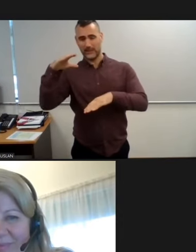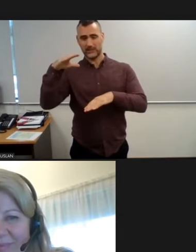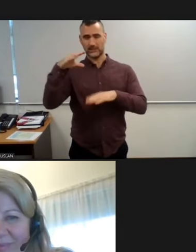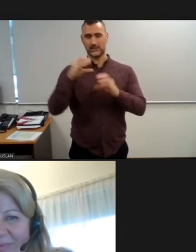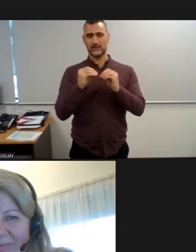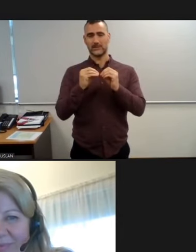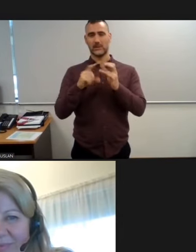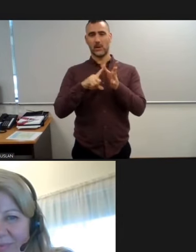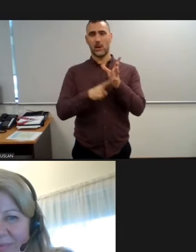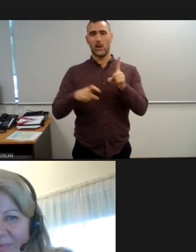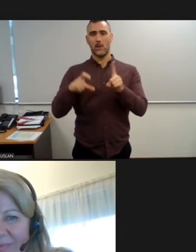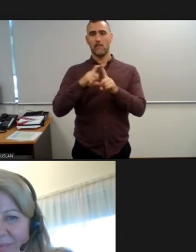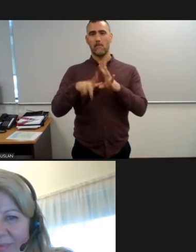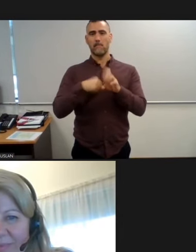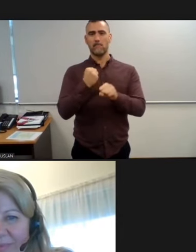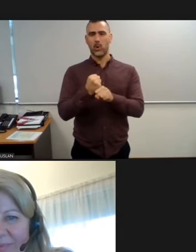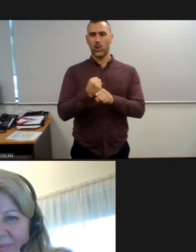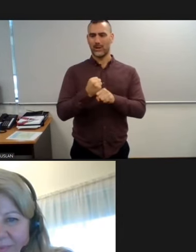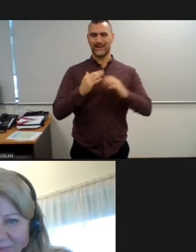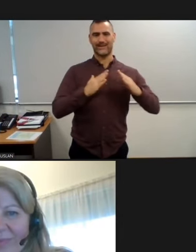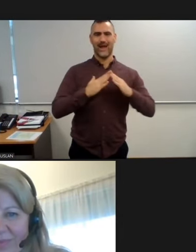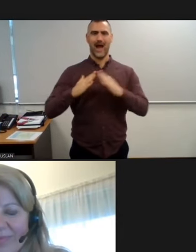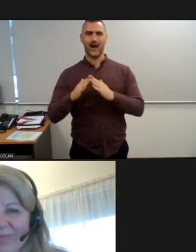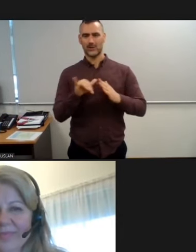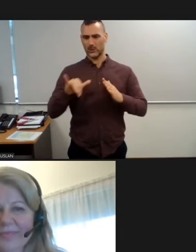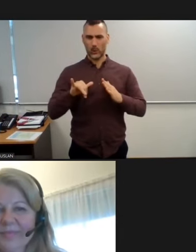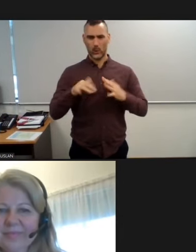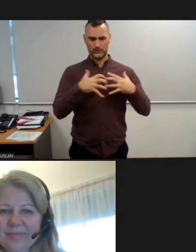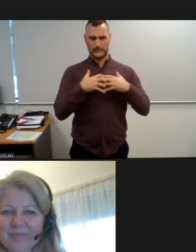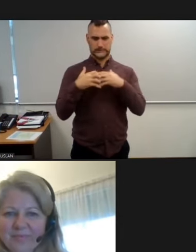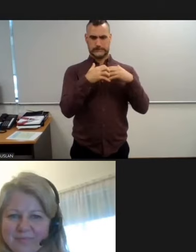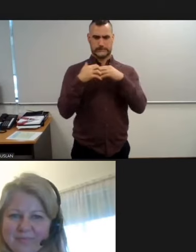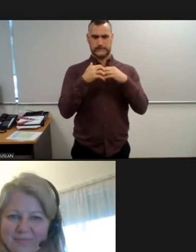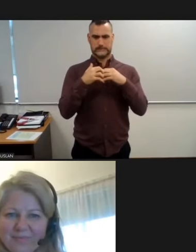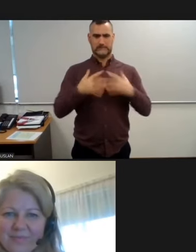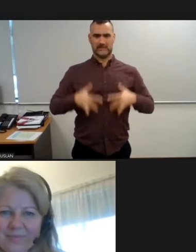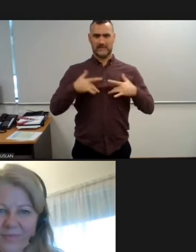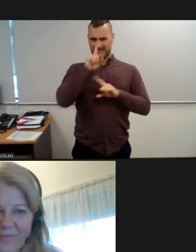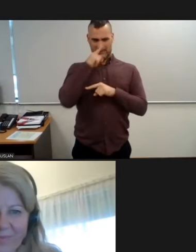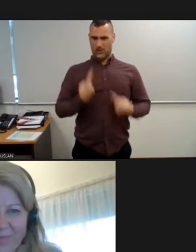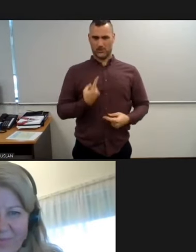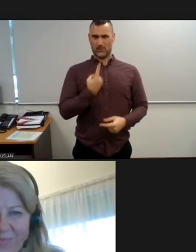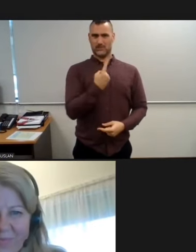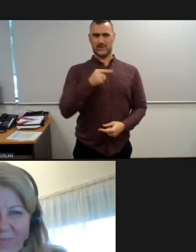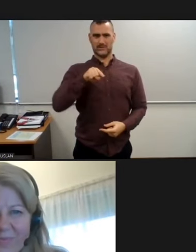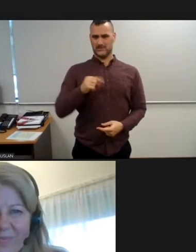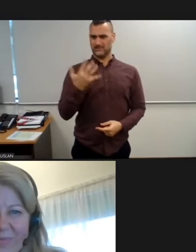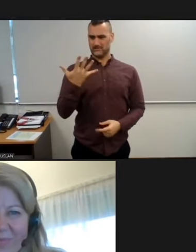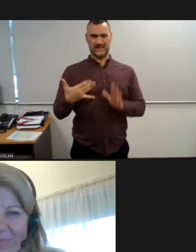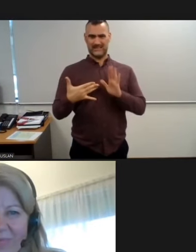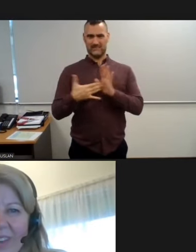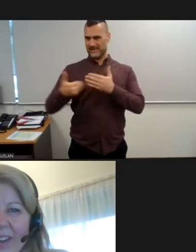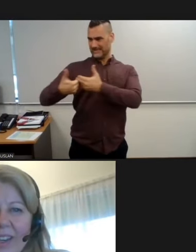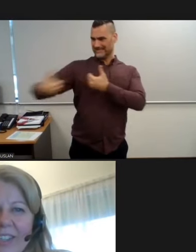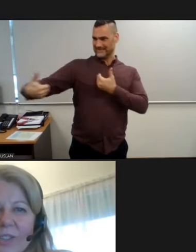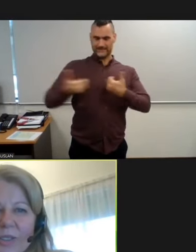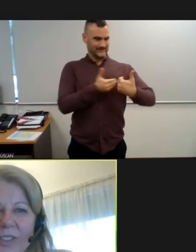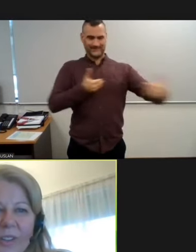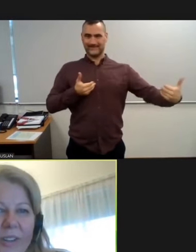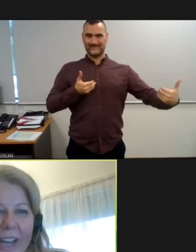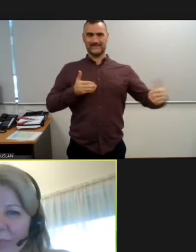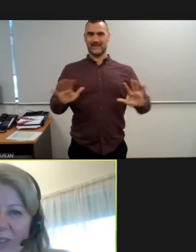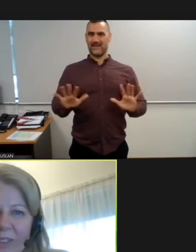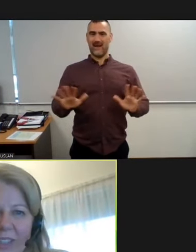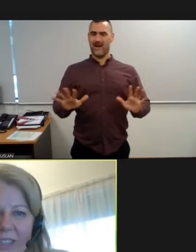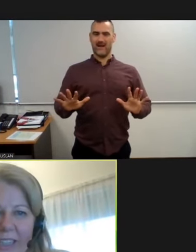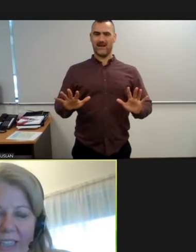know what you might have been working on in that front, or alternatively, what you think some of the solutions might be looking forward as well. Yeah, sure. So